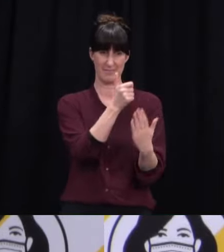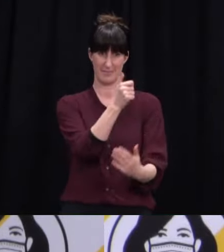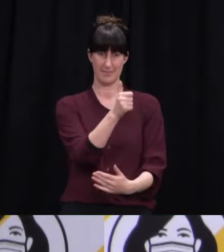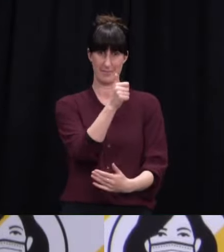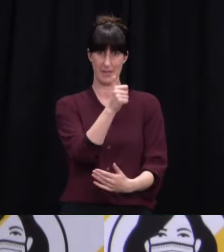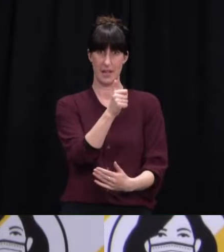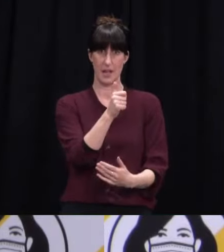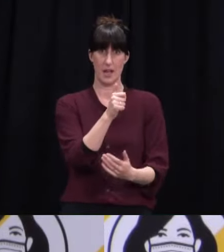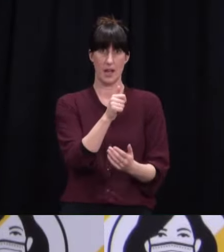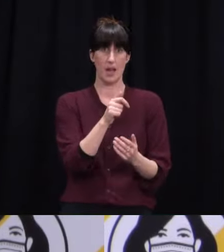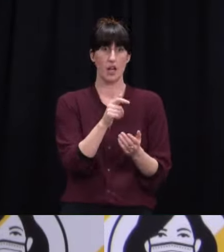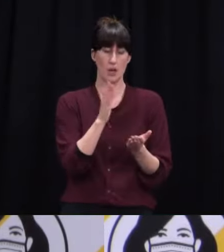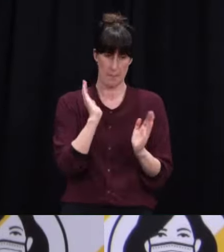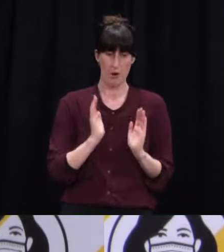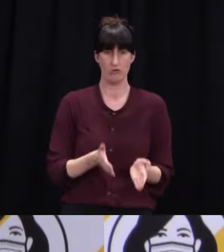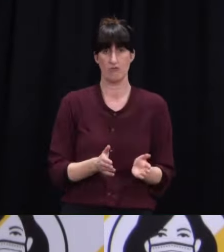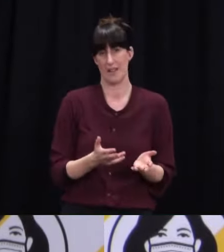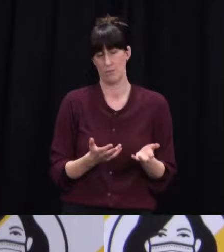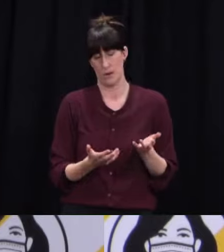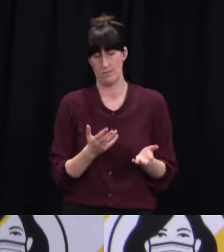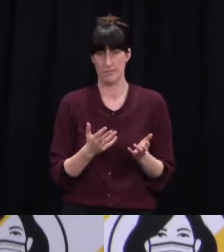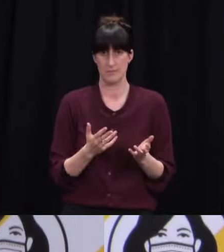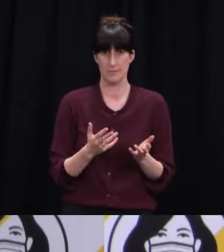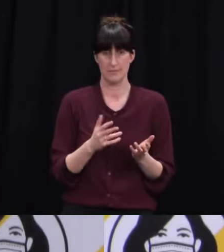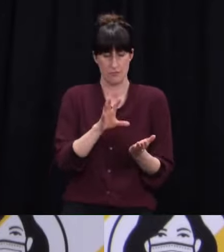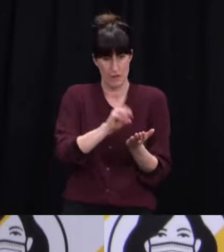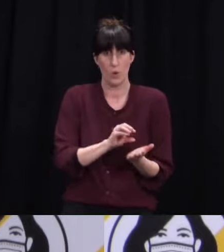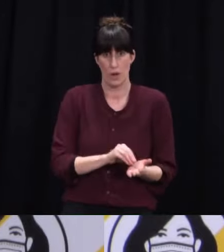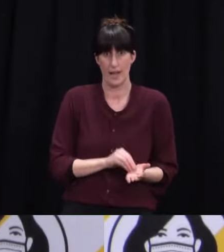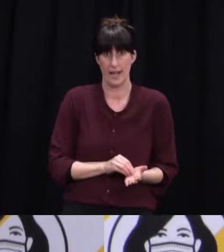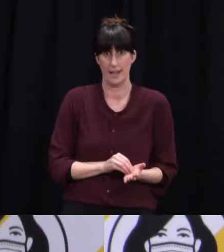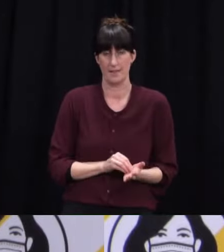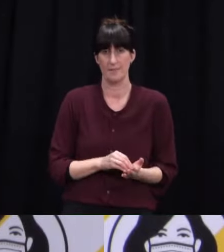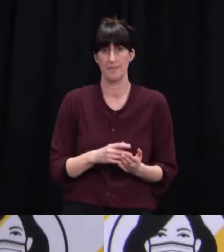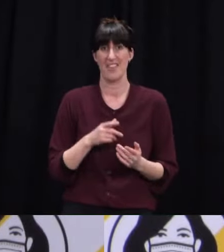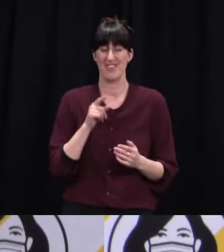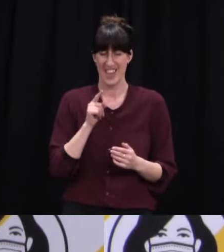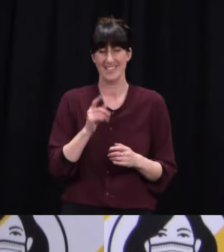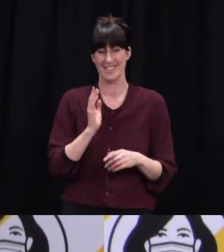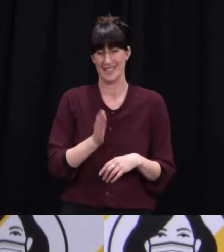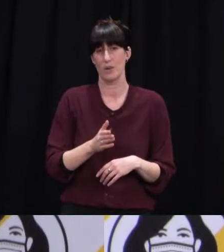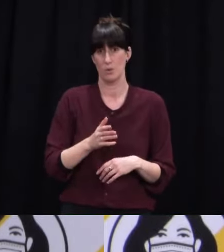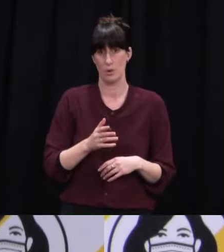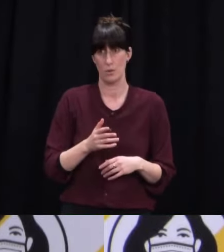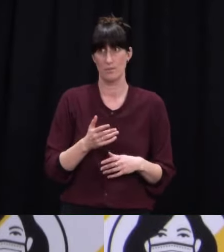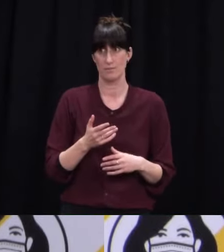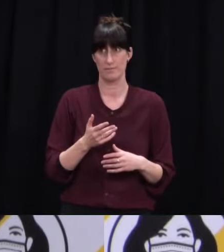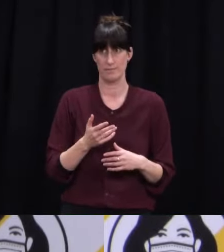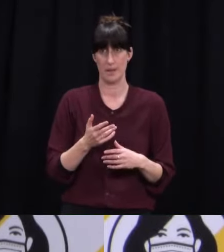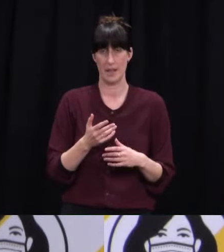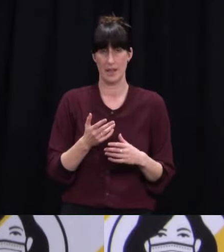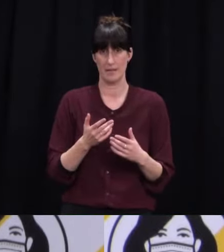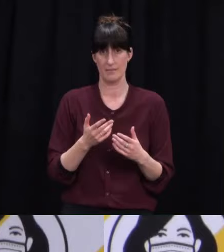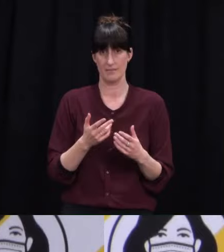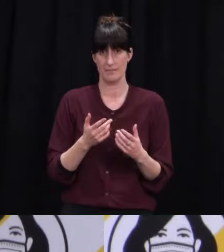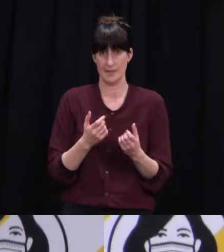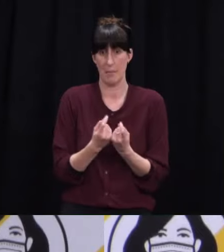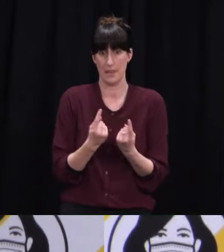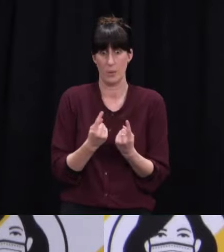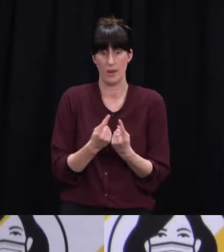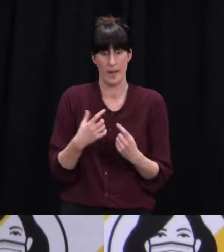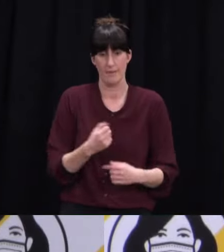data, record keeping for contact tracing purposes. So that will continue to be a greater function. One of the things that we're